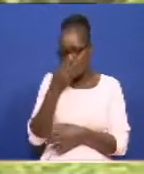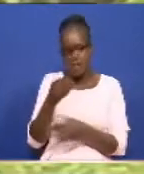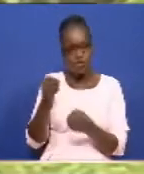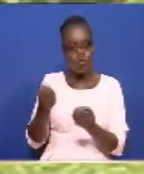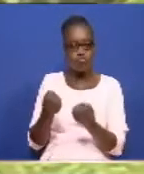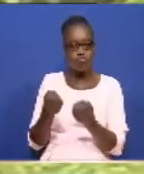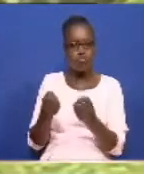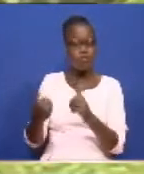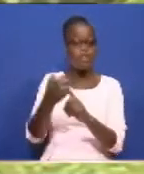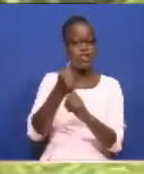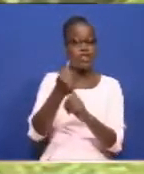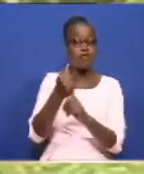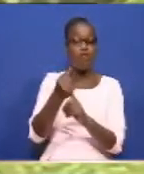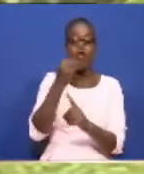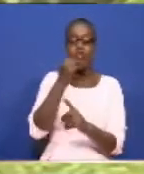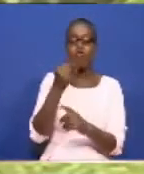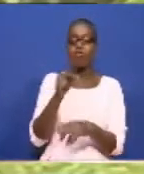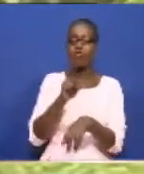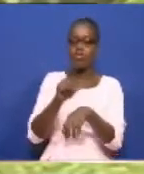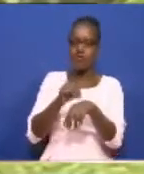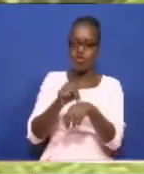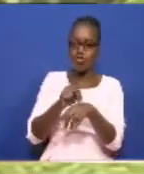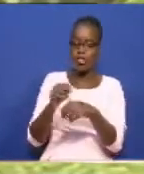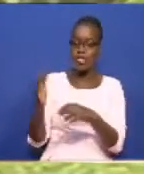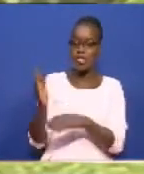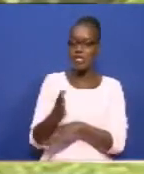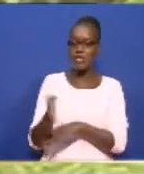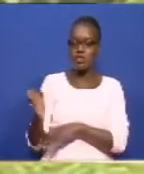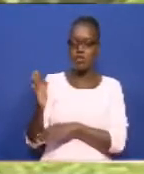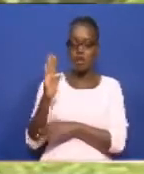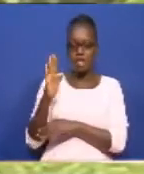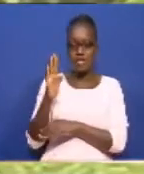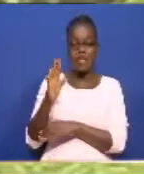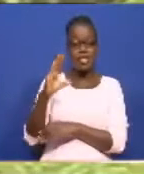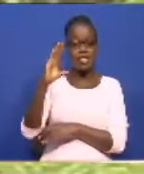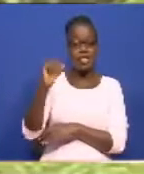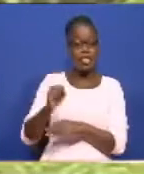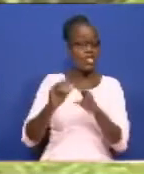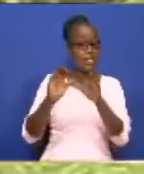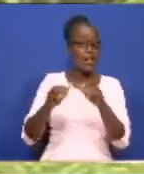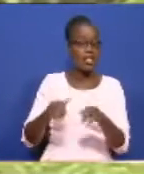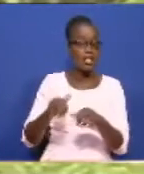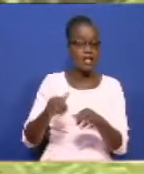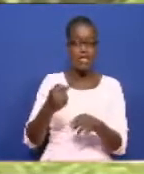and nutritional security. Cabinet Secretary for Agriculture Peter Munya says